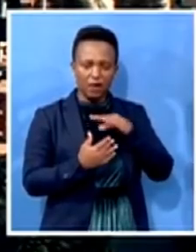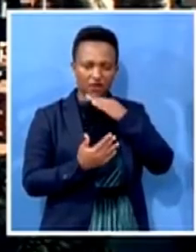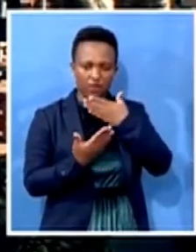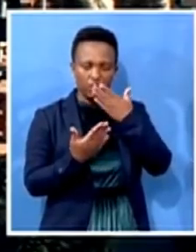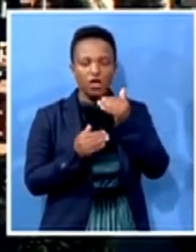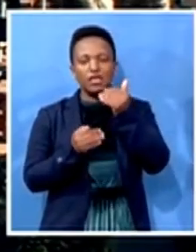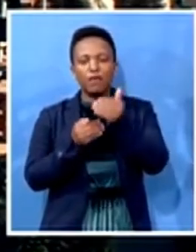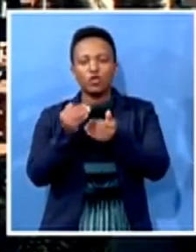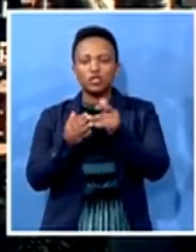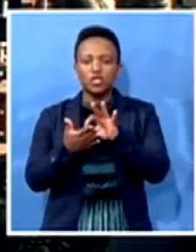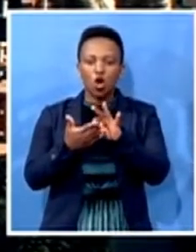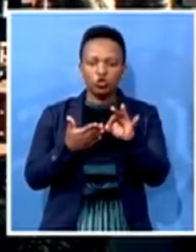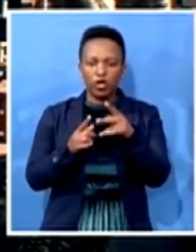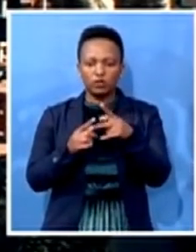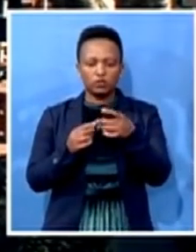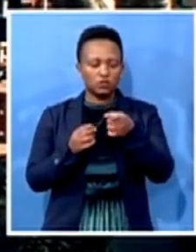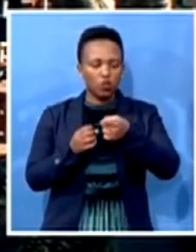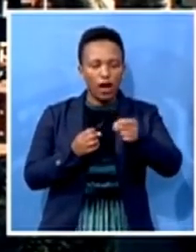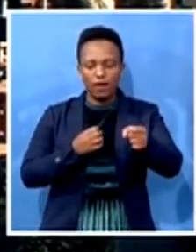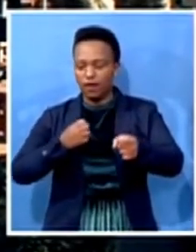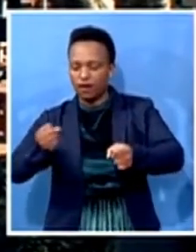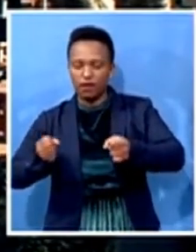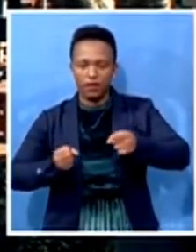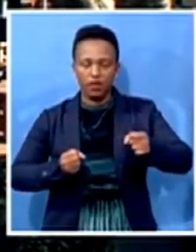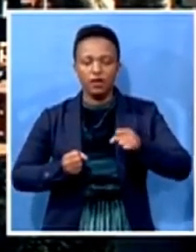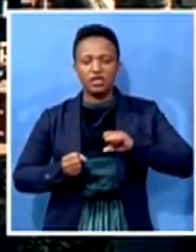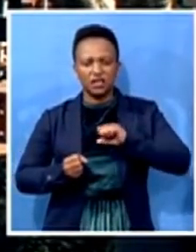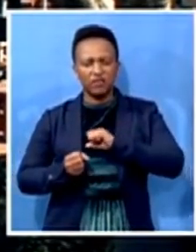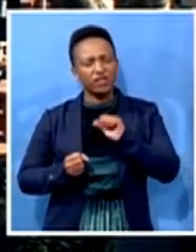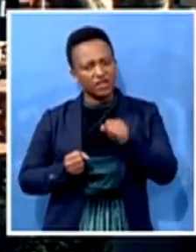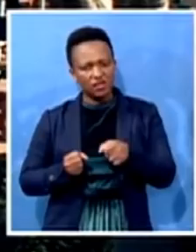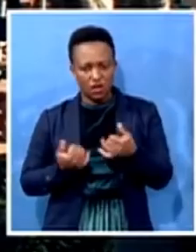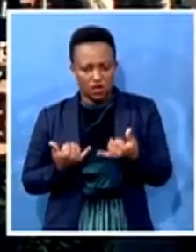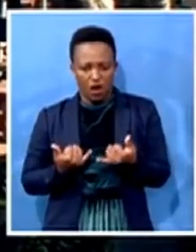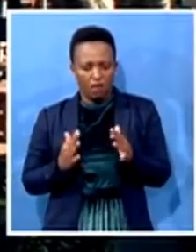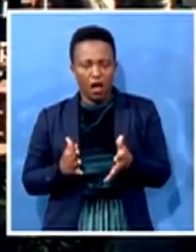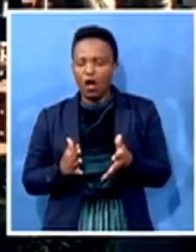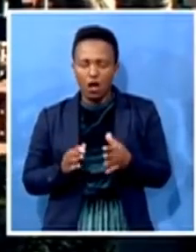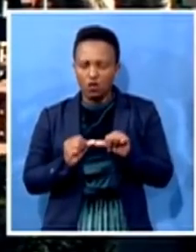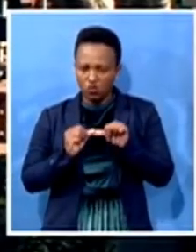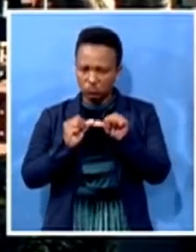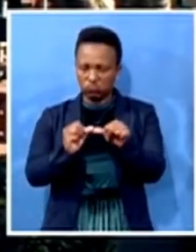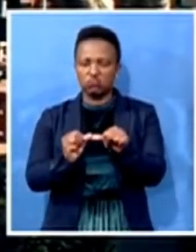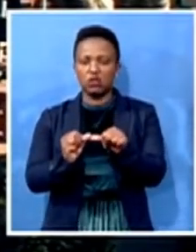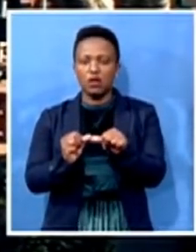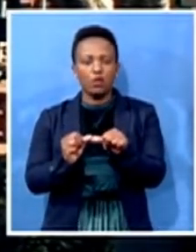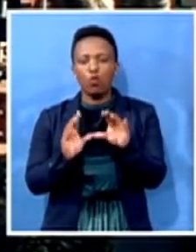employing staff is a continuous process. It's not going to stop anytime soon. The more the